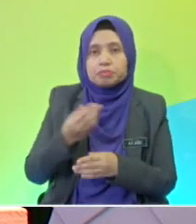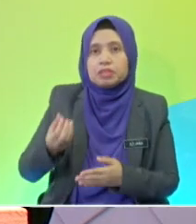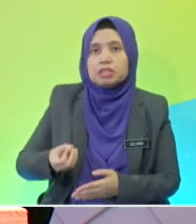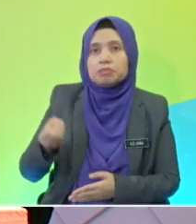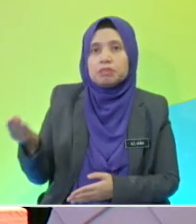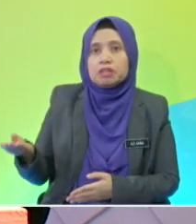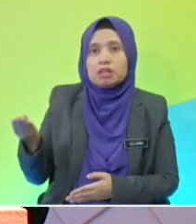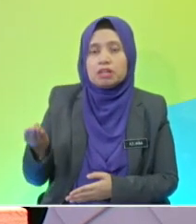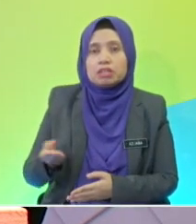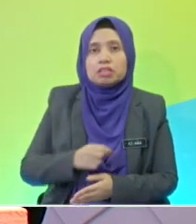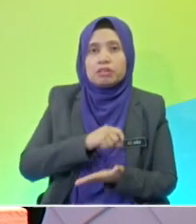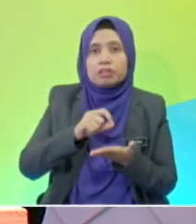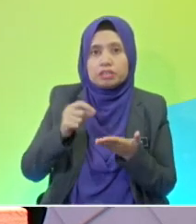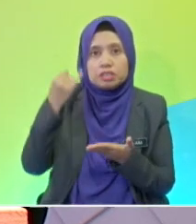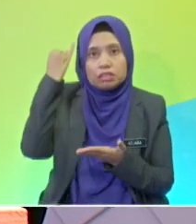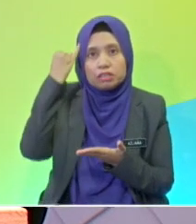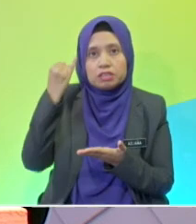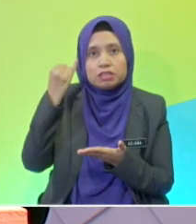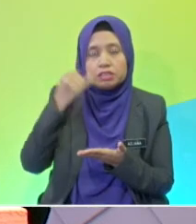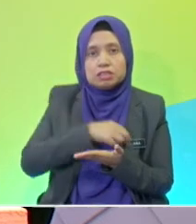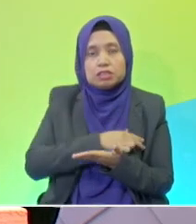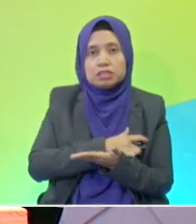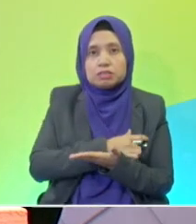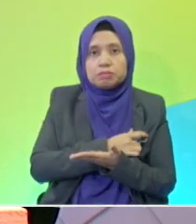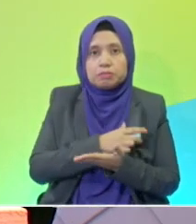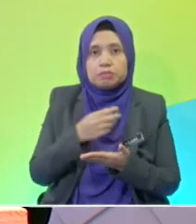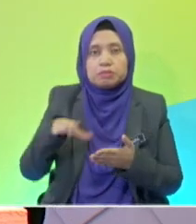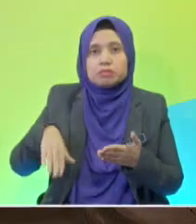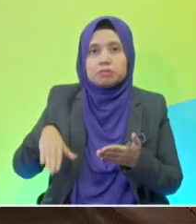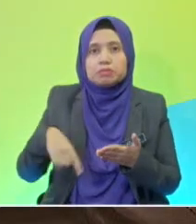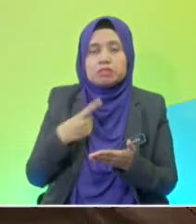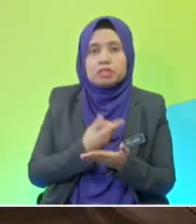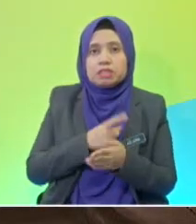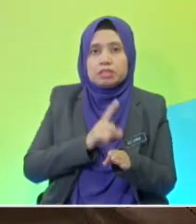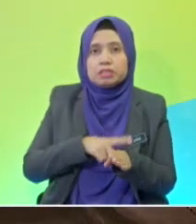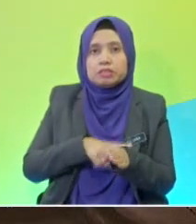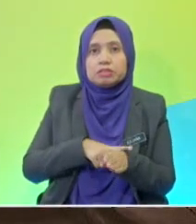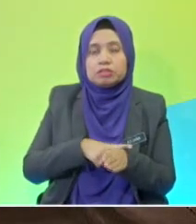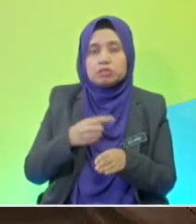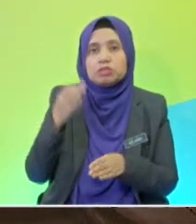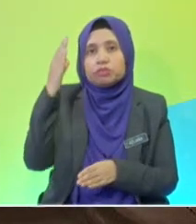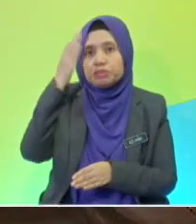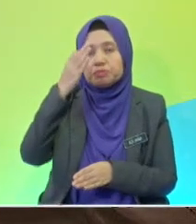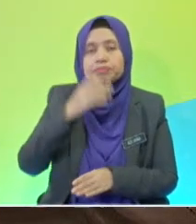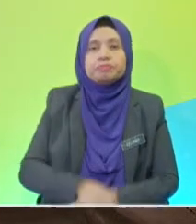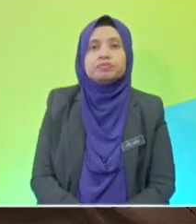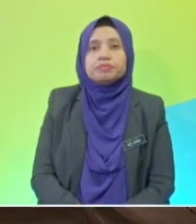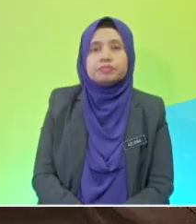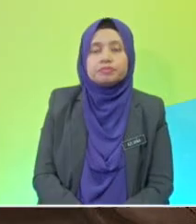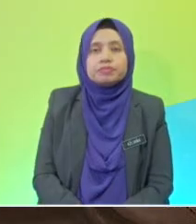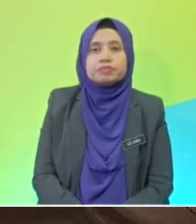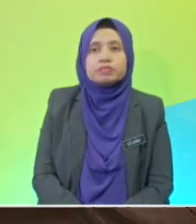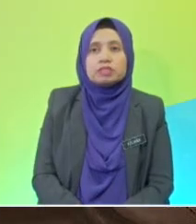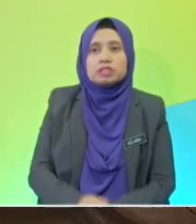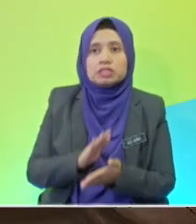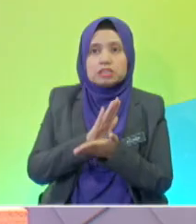writing memories and ideas in a particular place before returning it to them in the future. Alright. Alright,